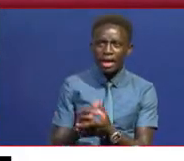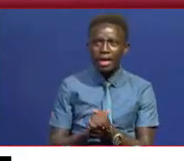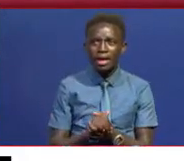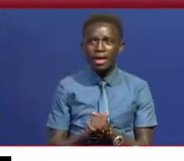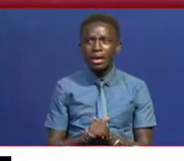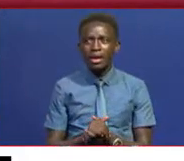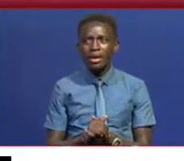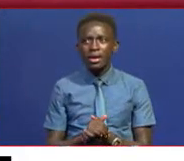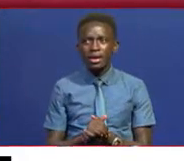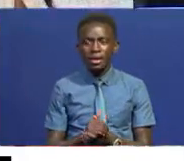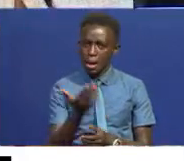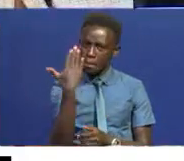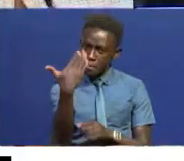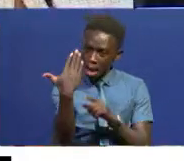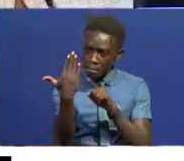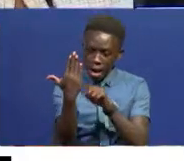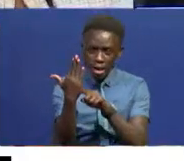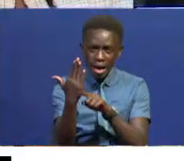Makaratasi yao iko dosari.